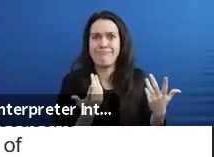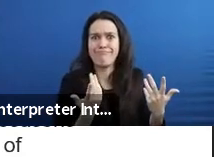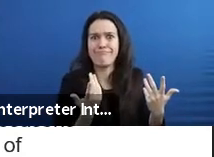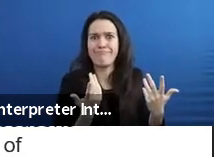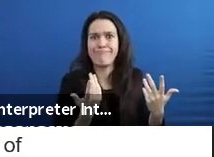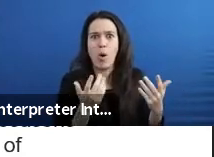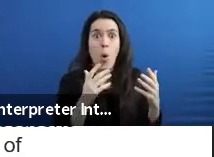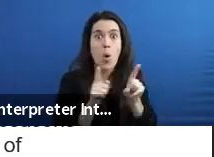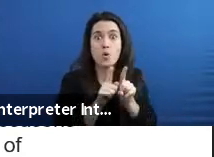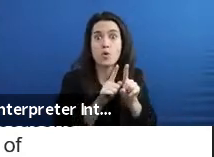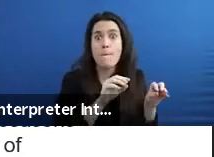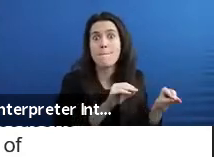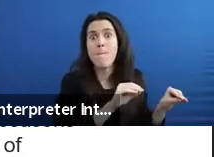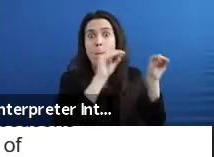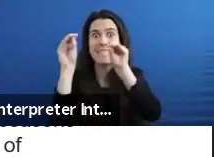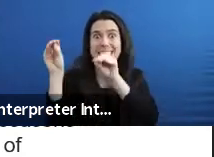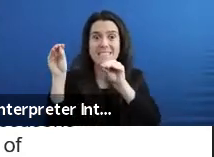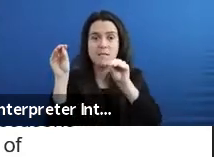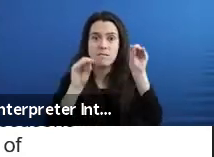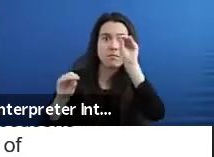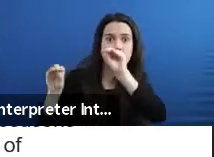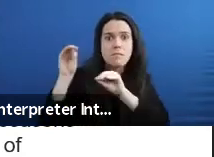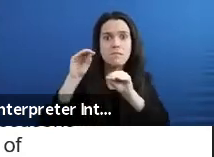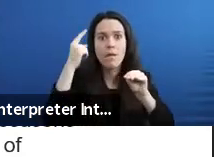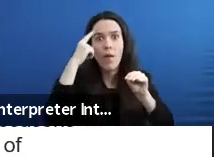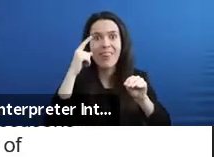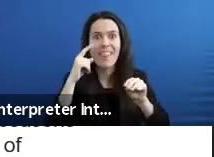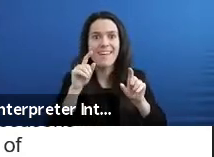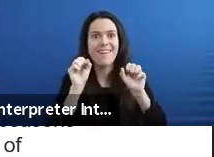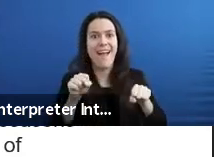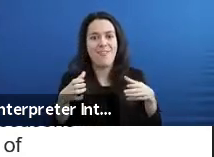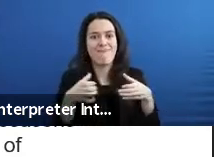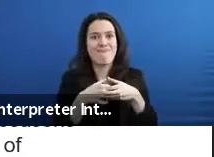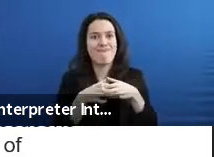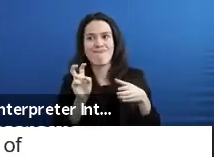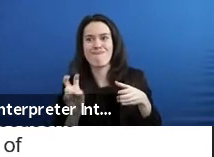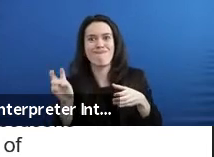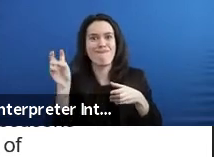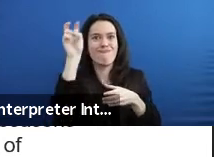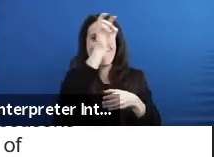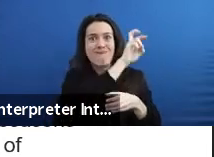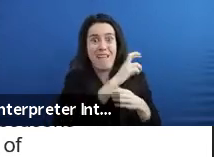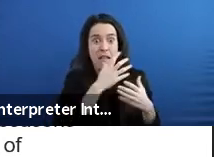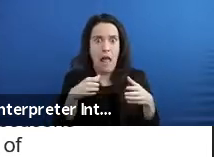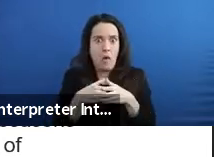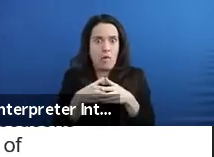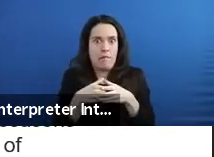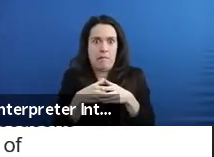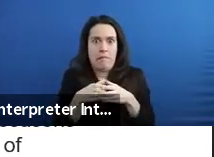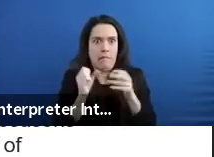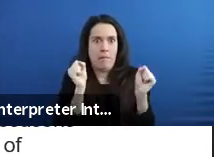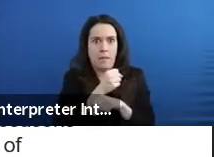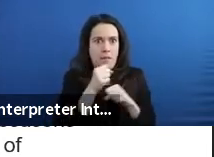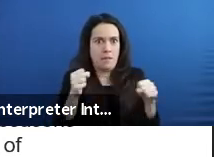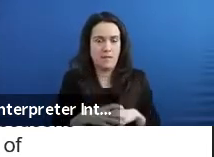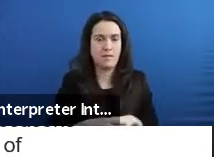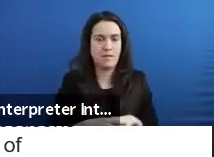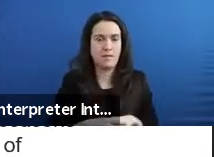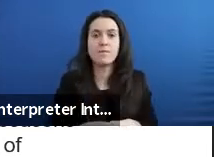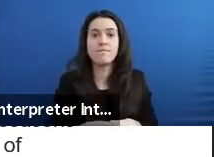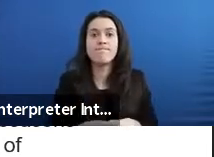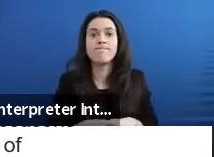mobility and the touring in theater, and as well as study how the organization